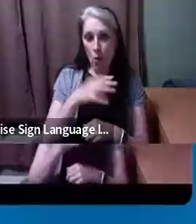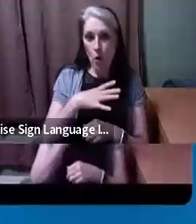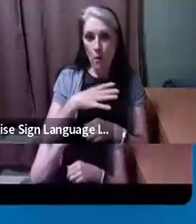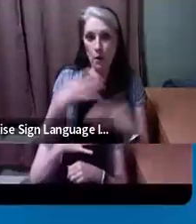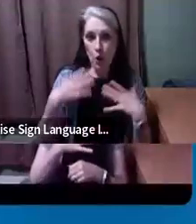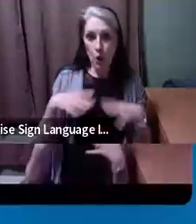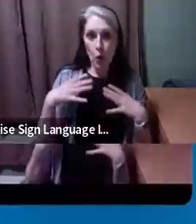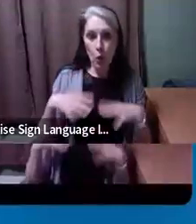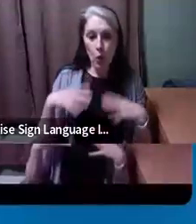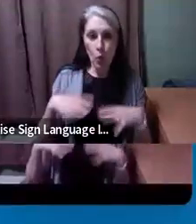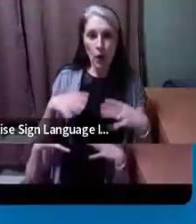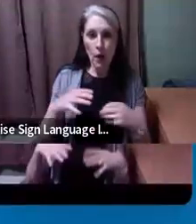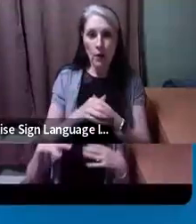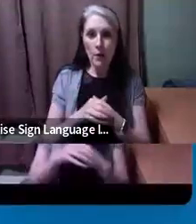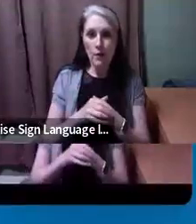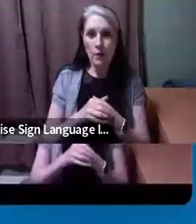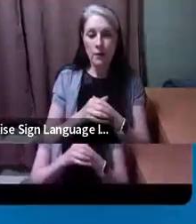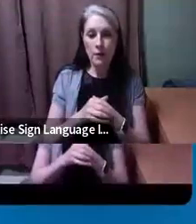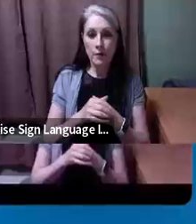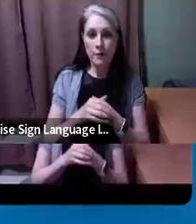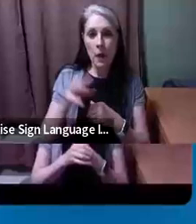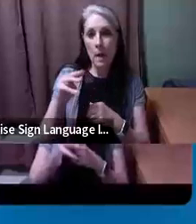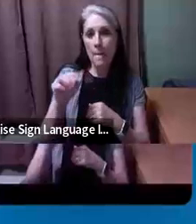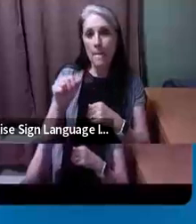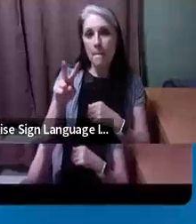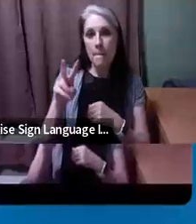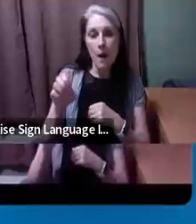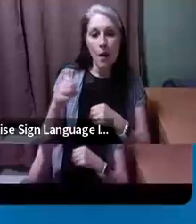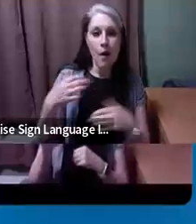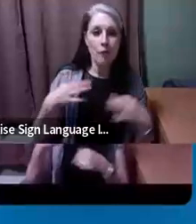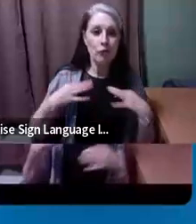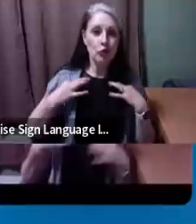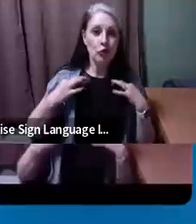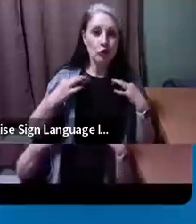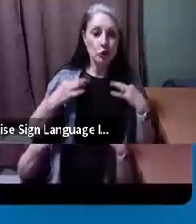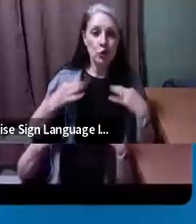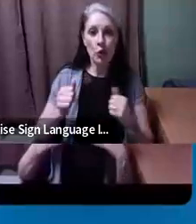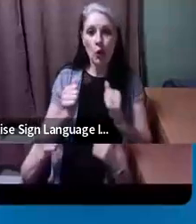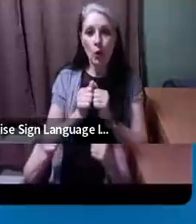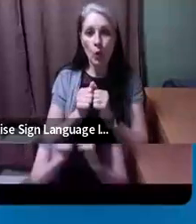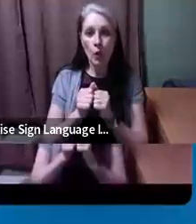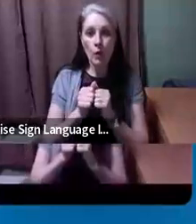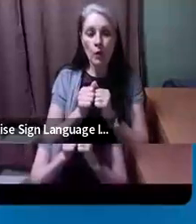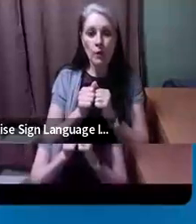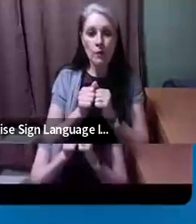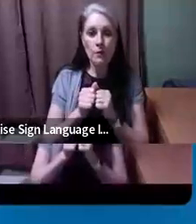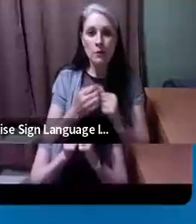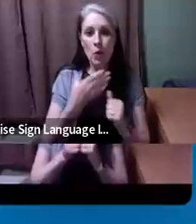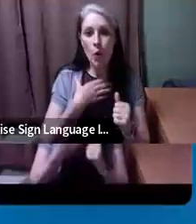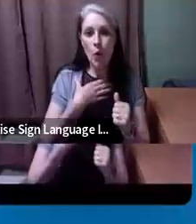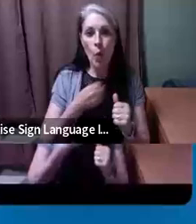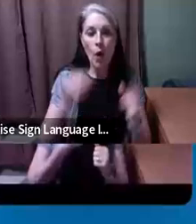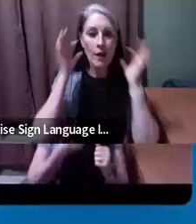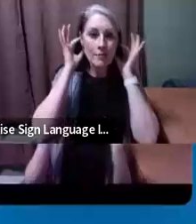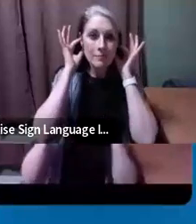wearing a maroon mauve top with porcelain white earrings.